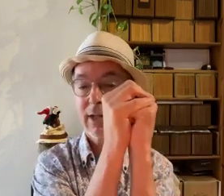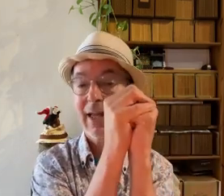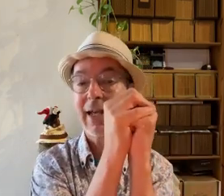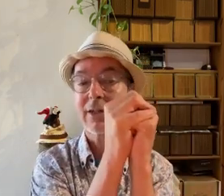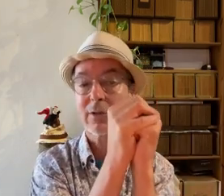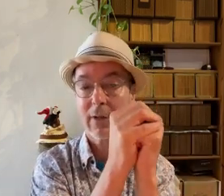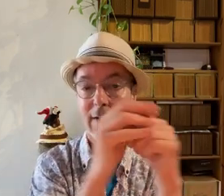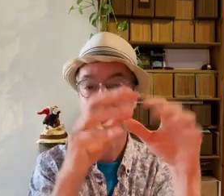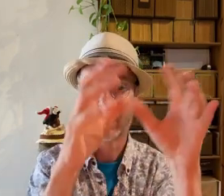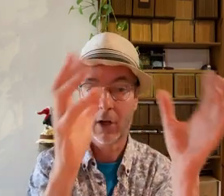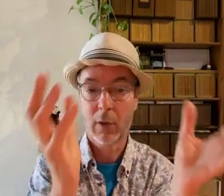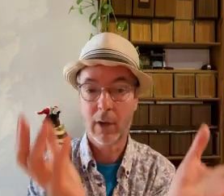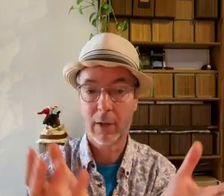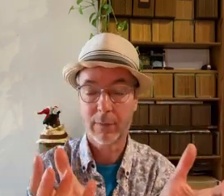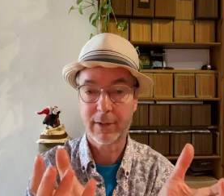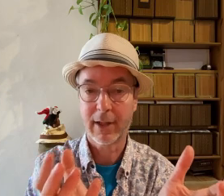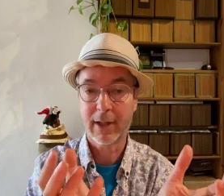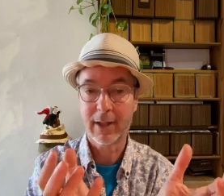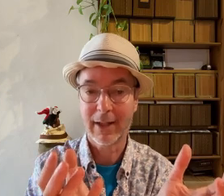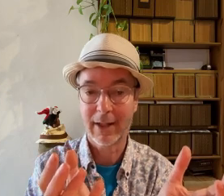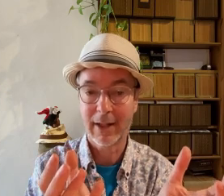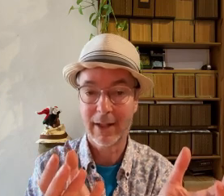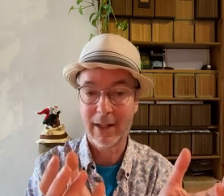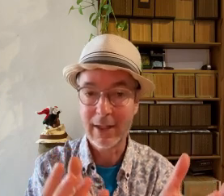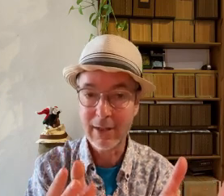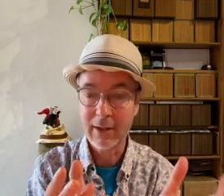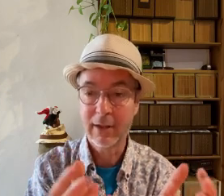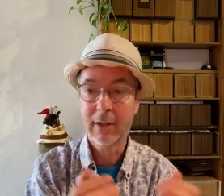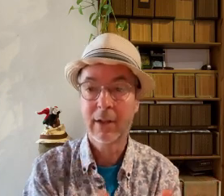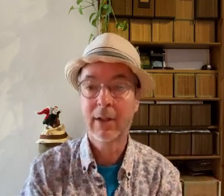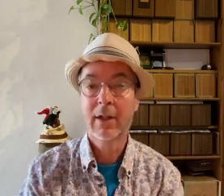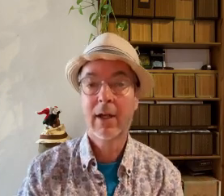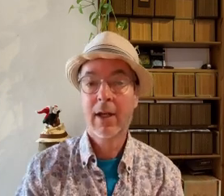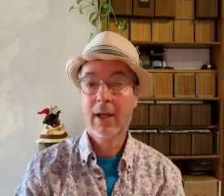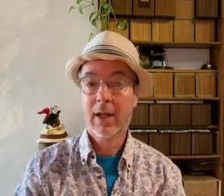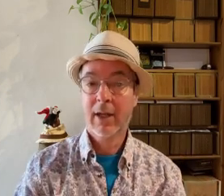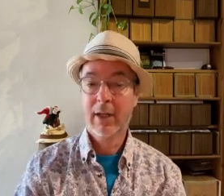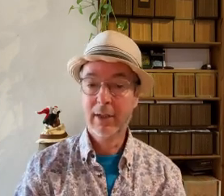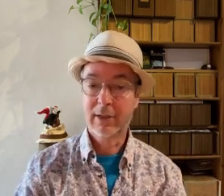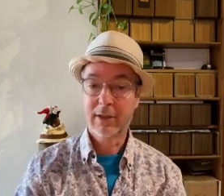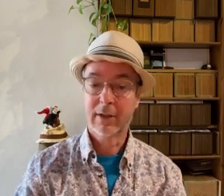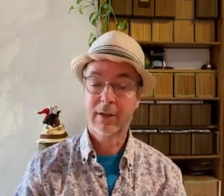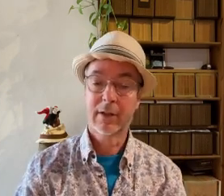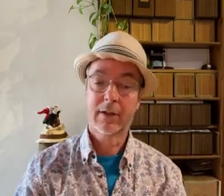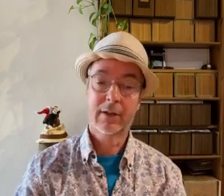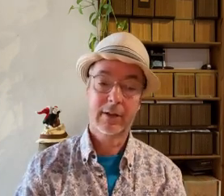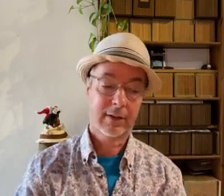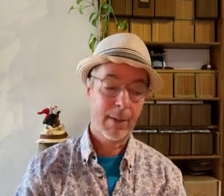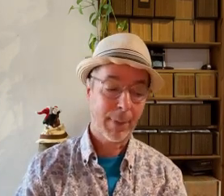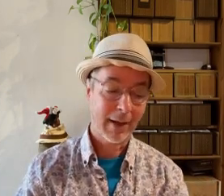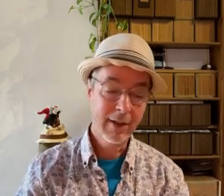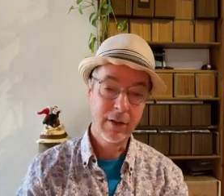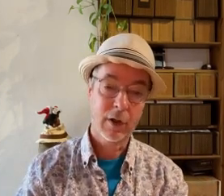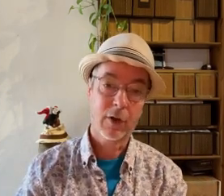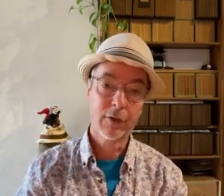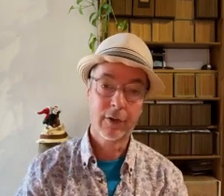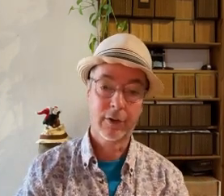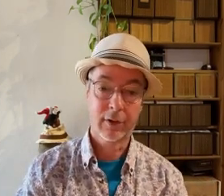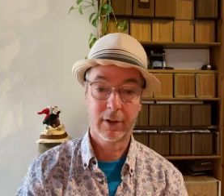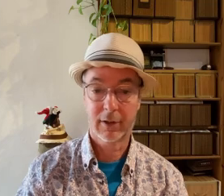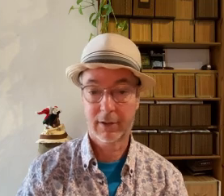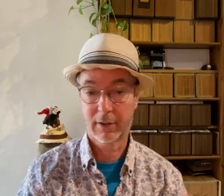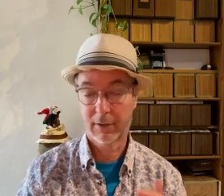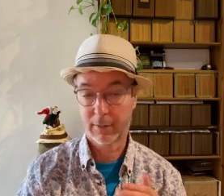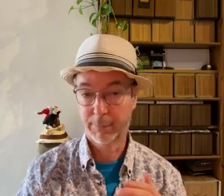with this extra around the A is depending on